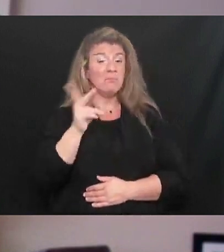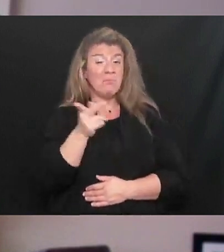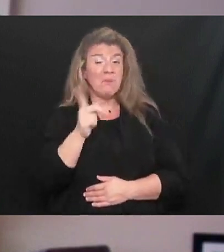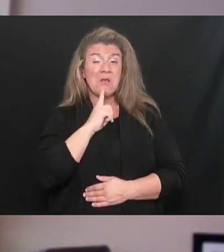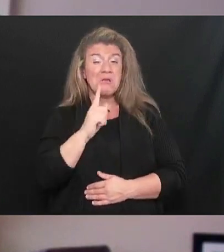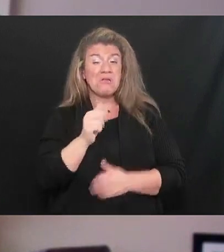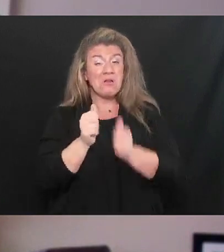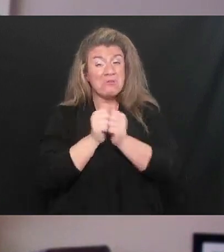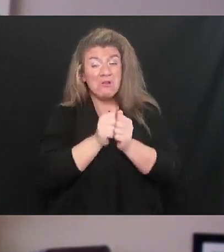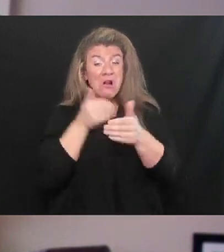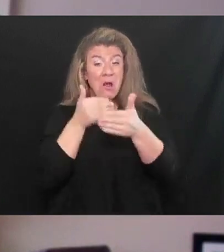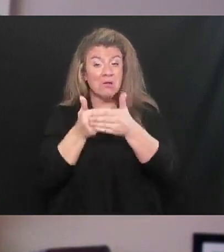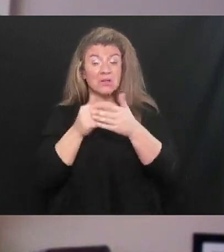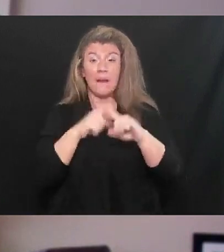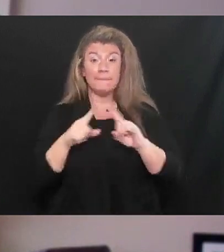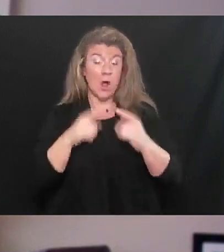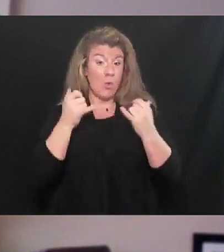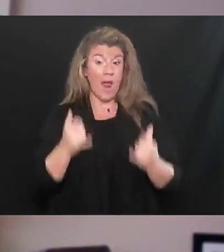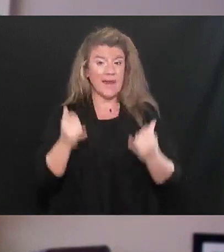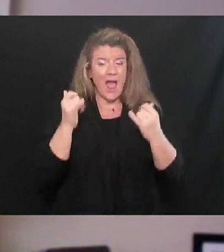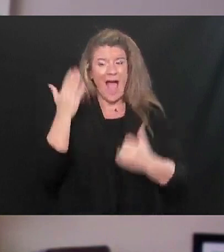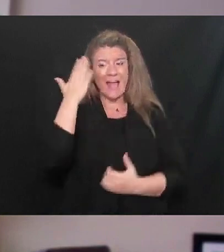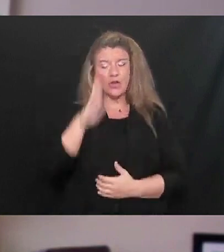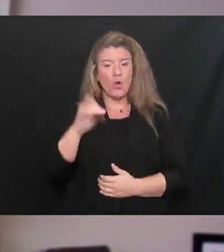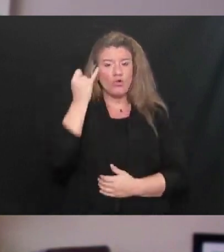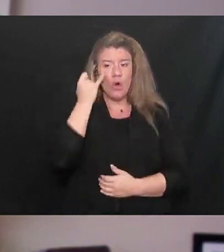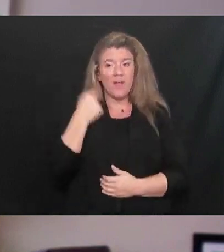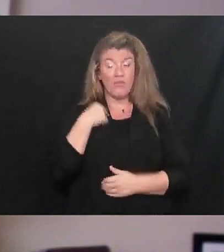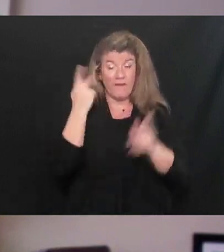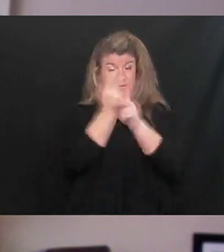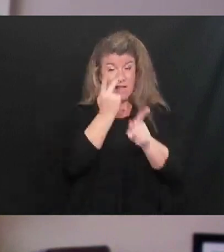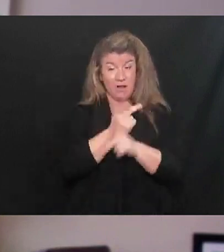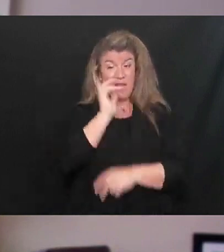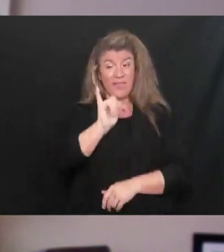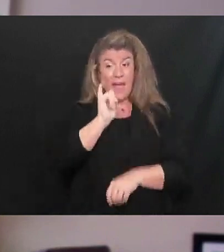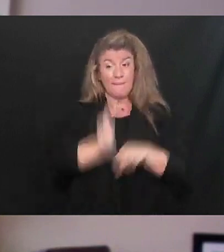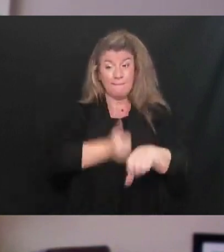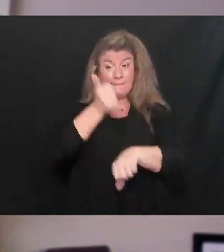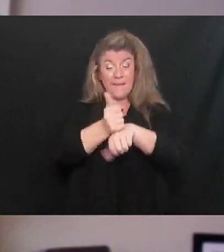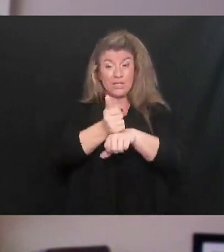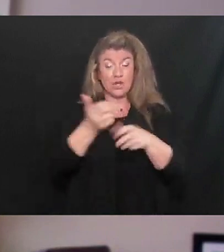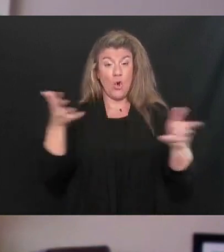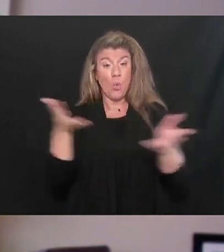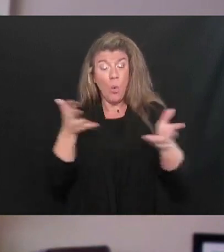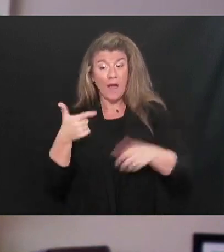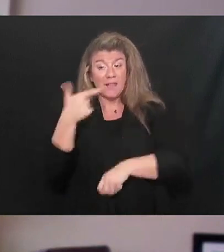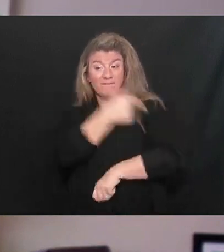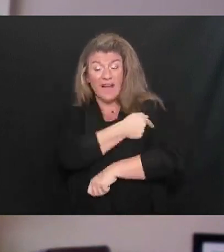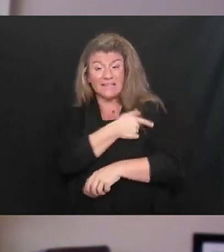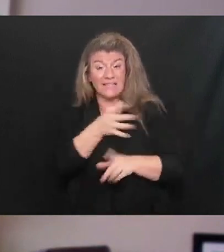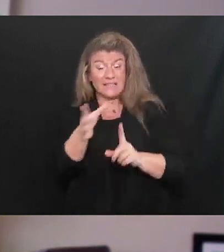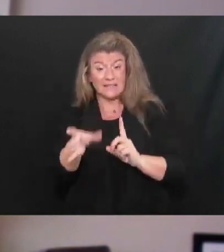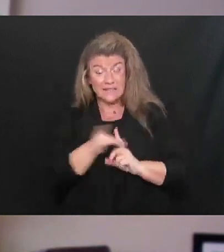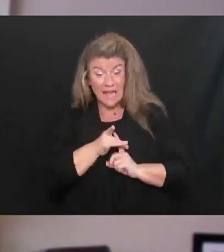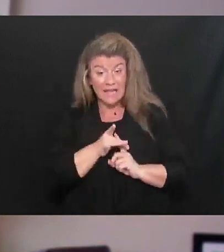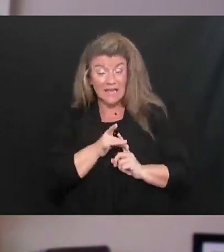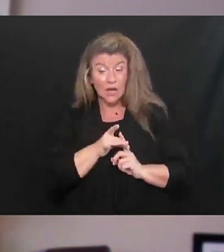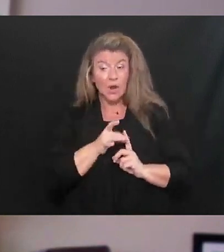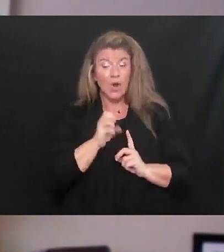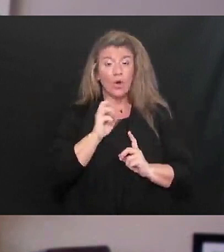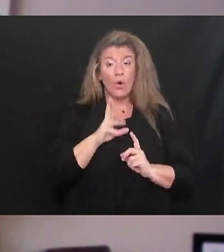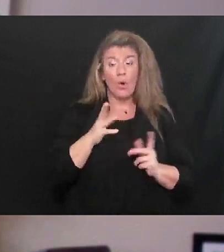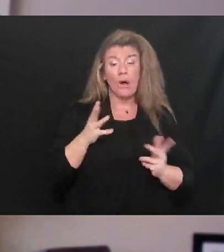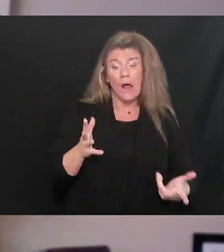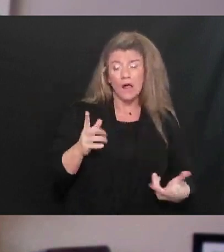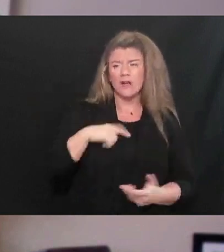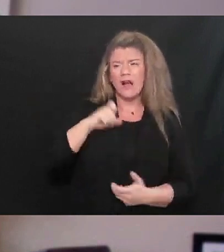at this point, I don't know if we've sorted that based on what the vaccine that people have taken. And Bill or Ein, I would